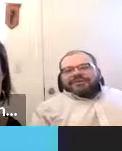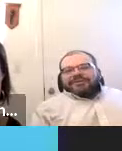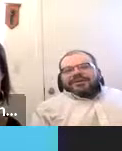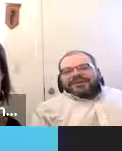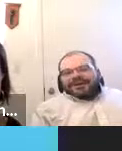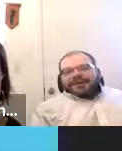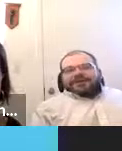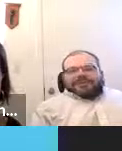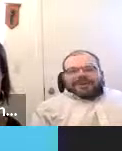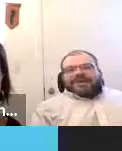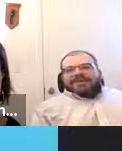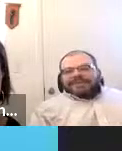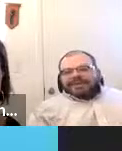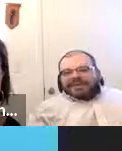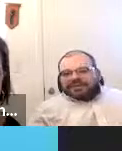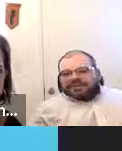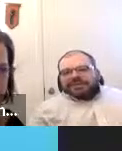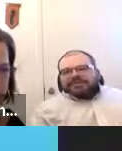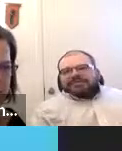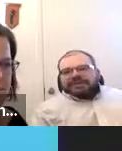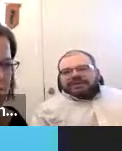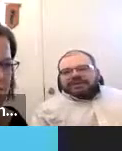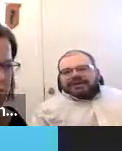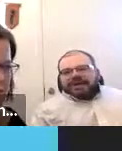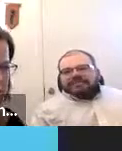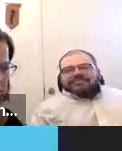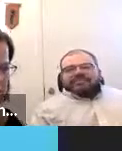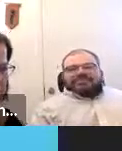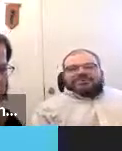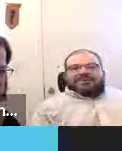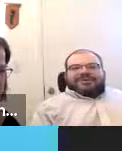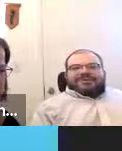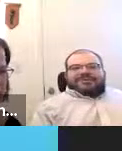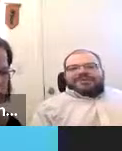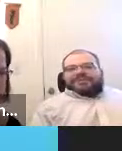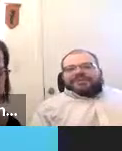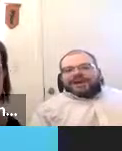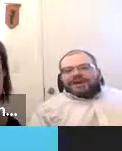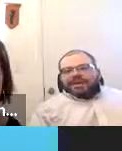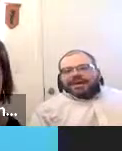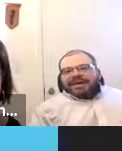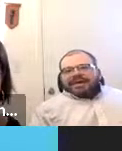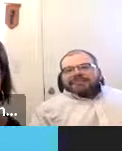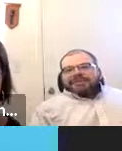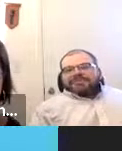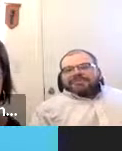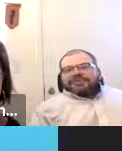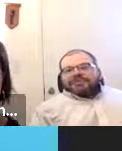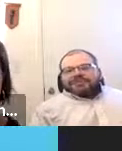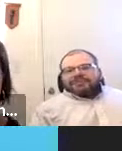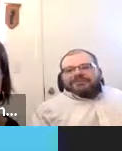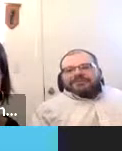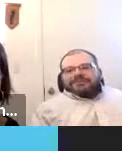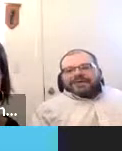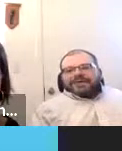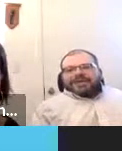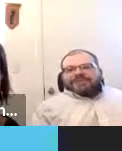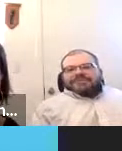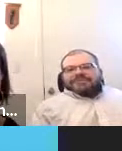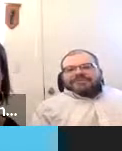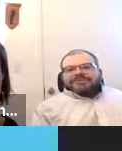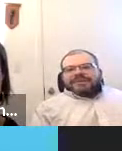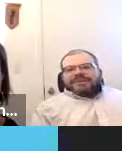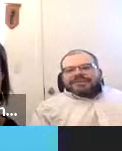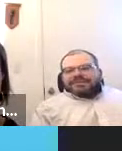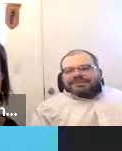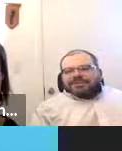child, okay, as they play their video game or look at their iPad or watch their cartoon, right? And